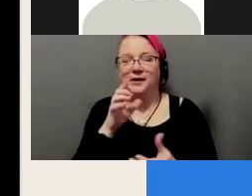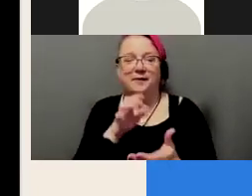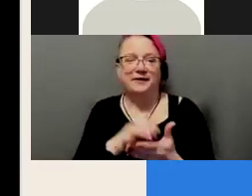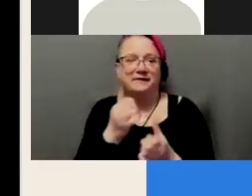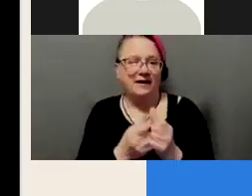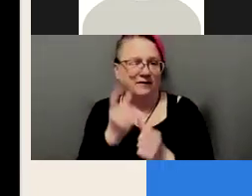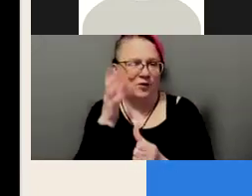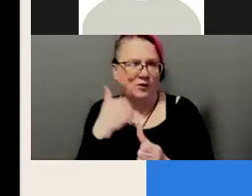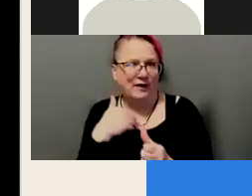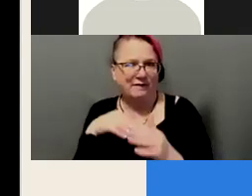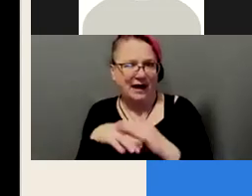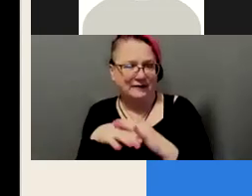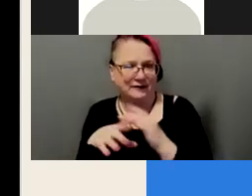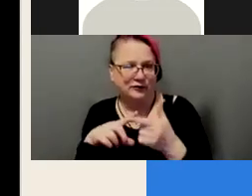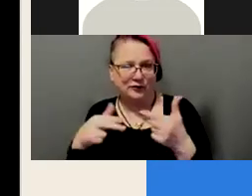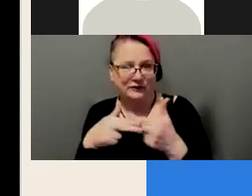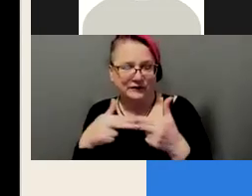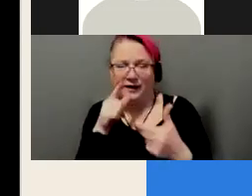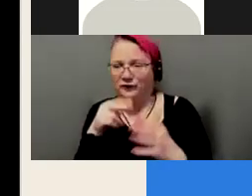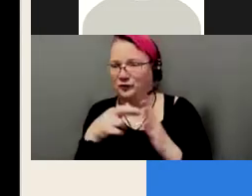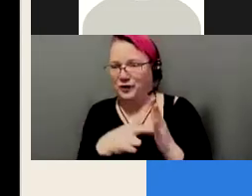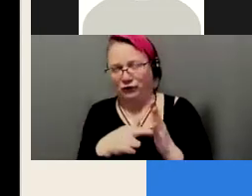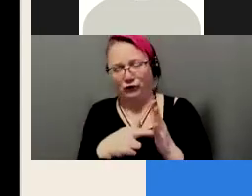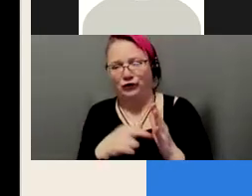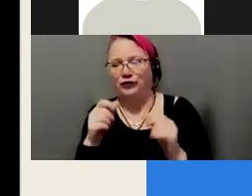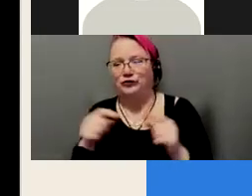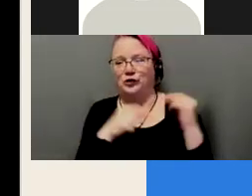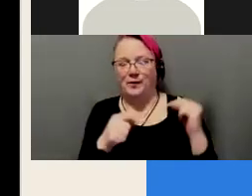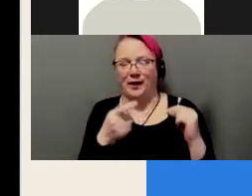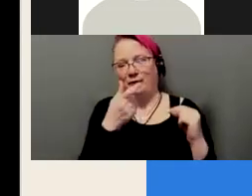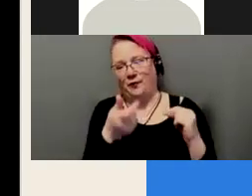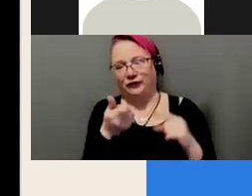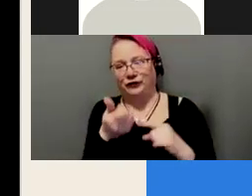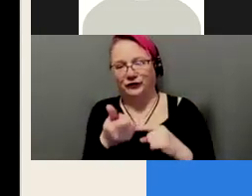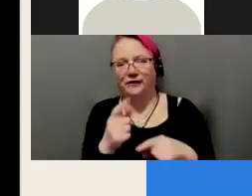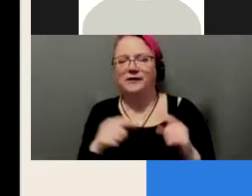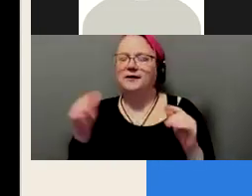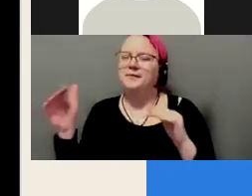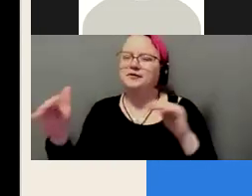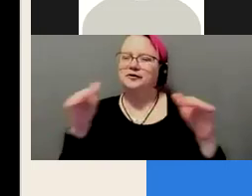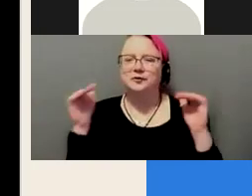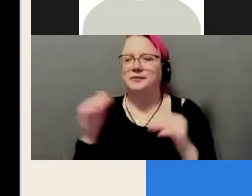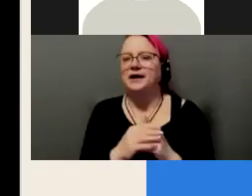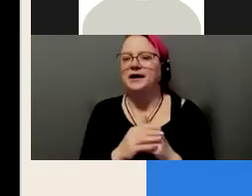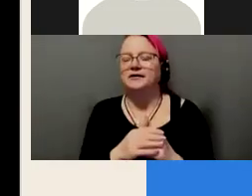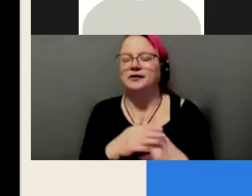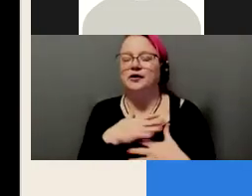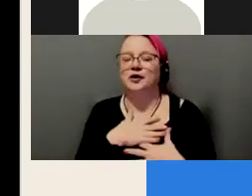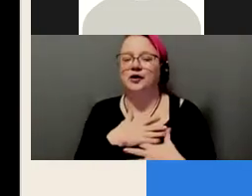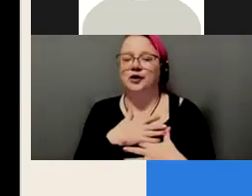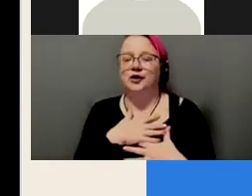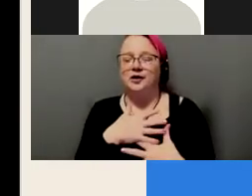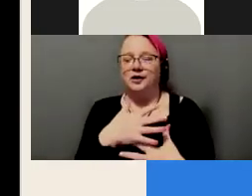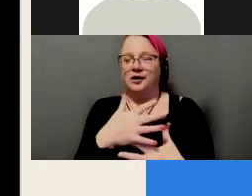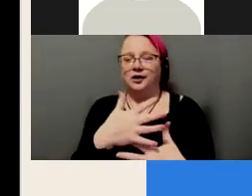have access to the slides who registered, so you'll have the chance to go back and watch it yourself. But just a reminder to breathe. We don't